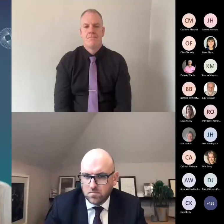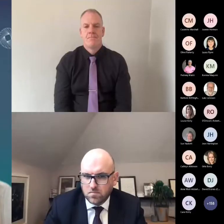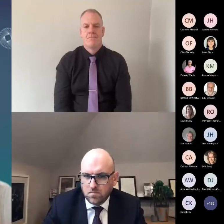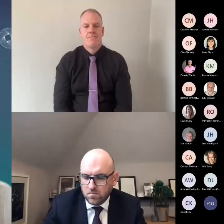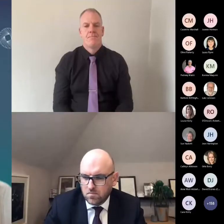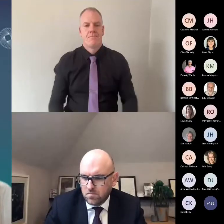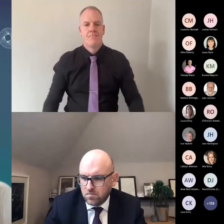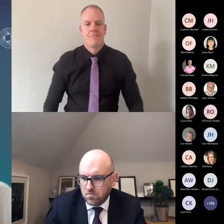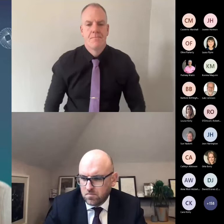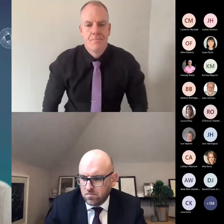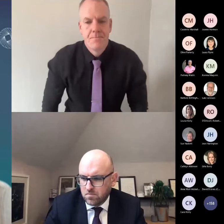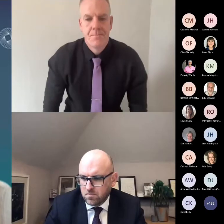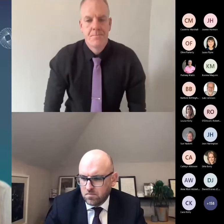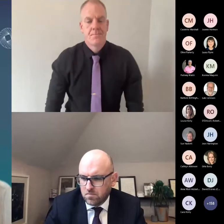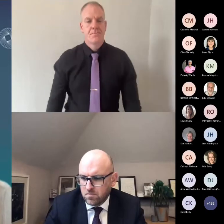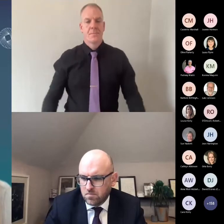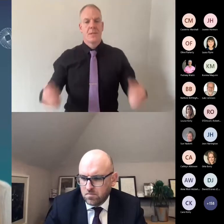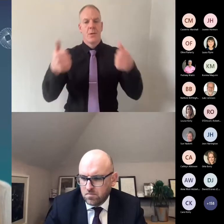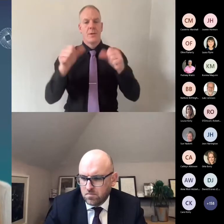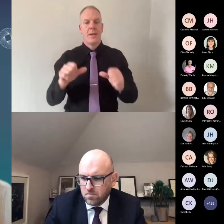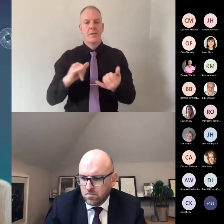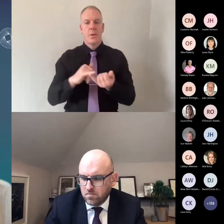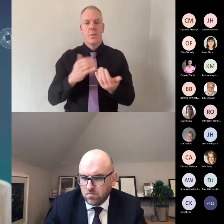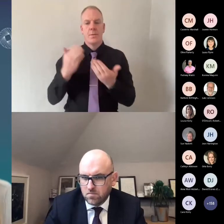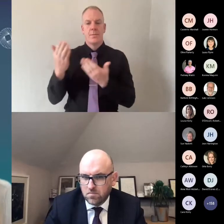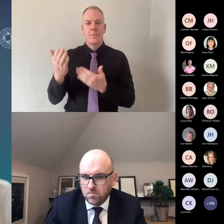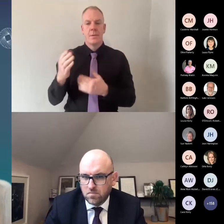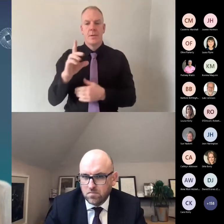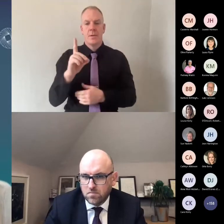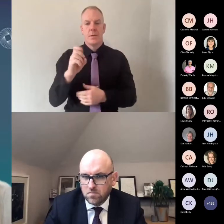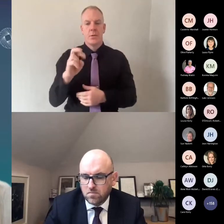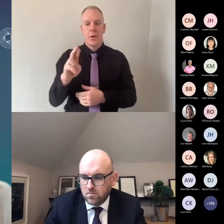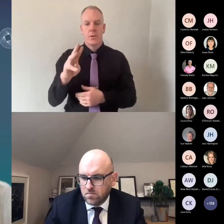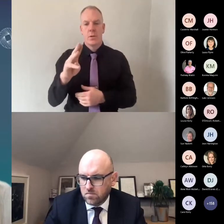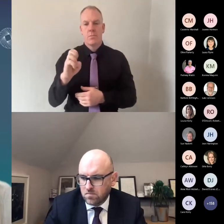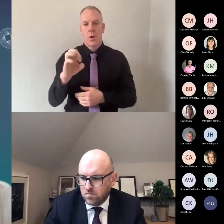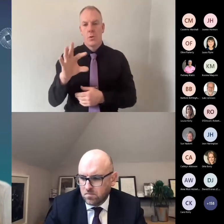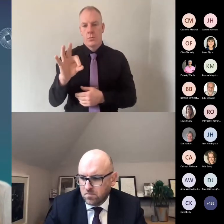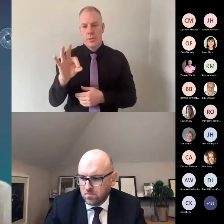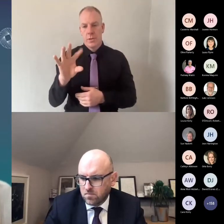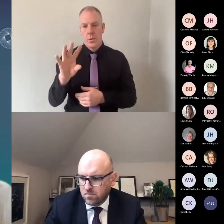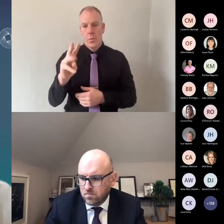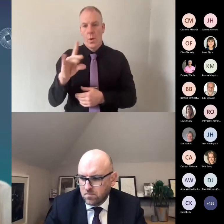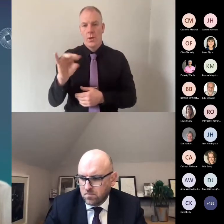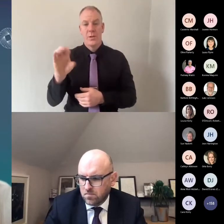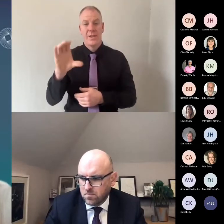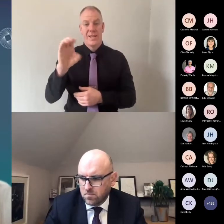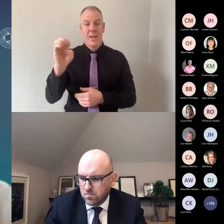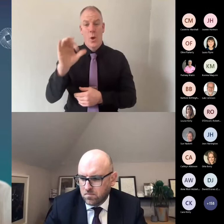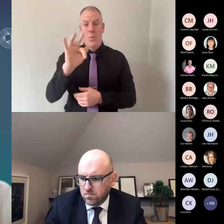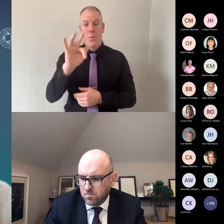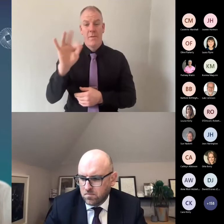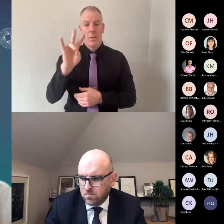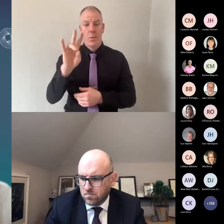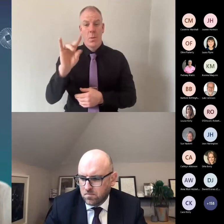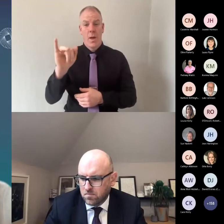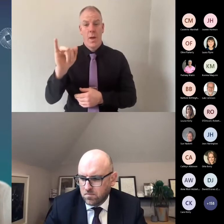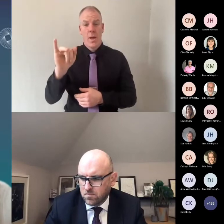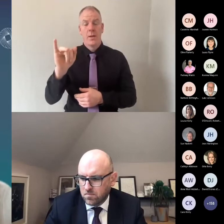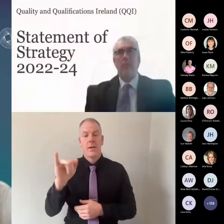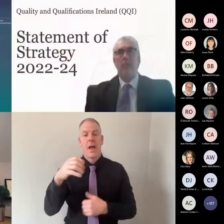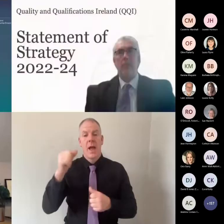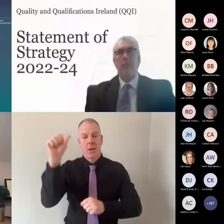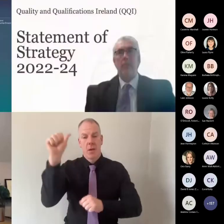Now, next, we are going to hand over to Dr. Padraig Walsh. He's the CEO of QQI and is going to provide us with a brief